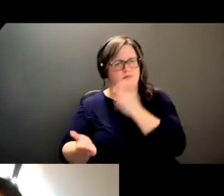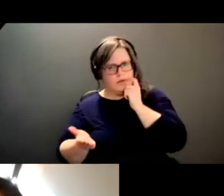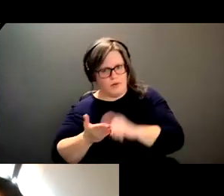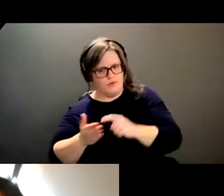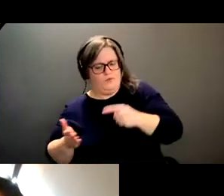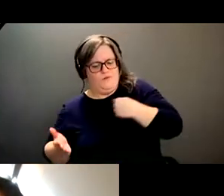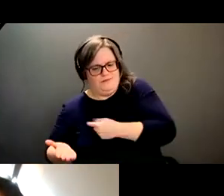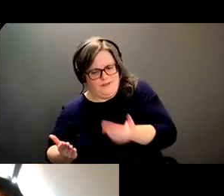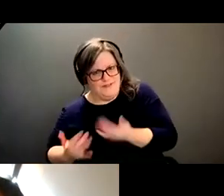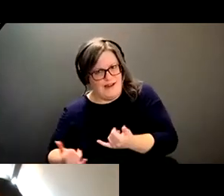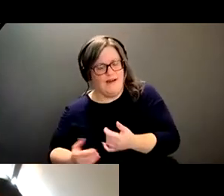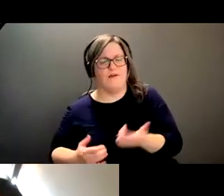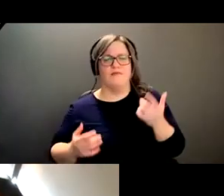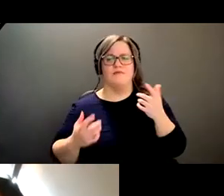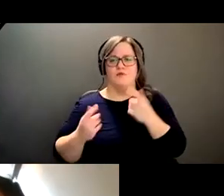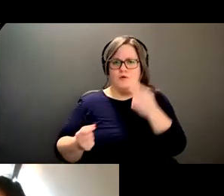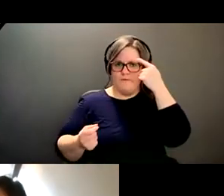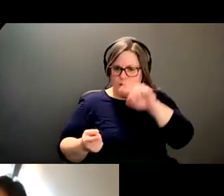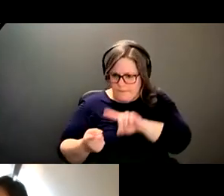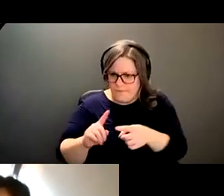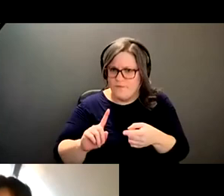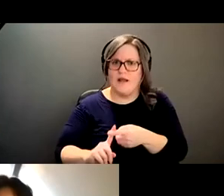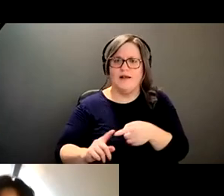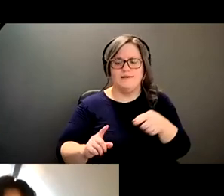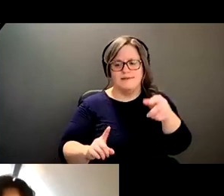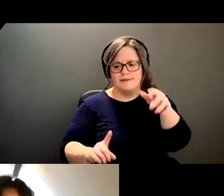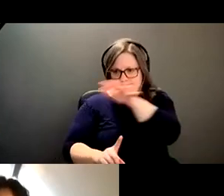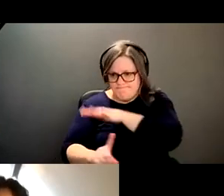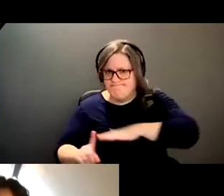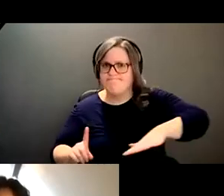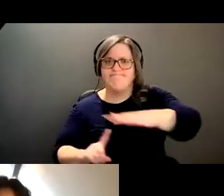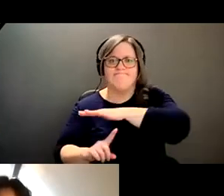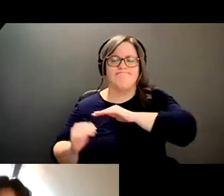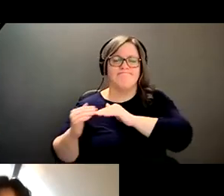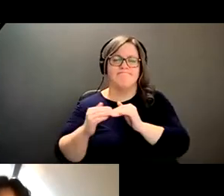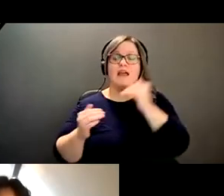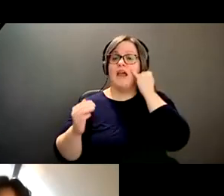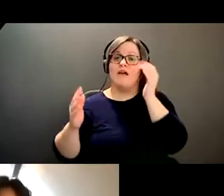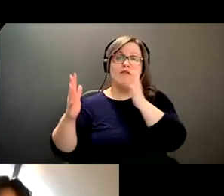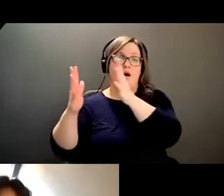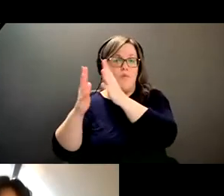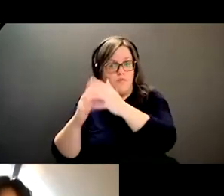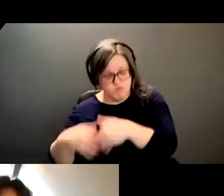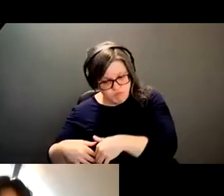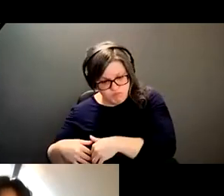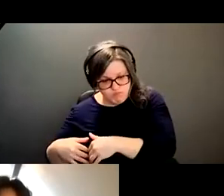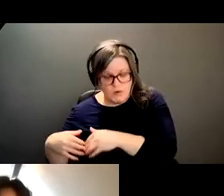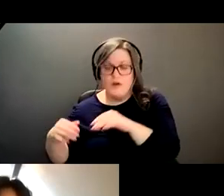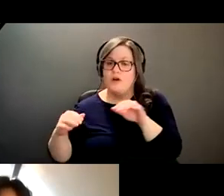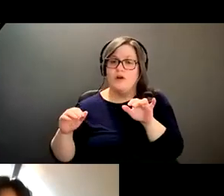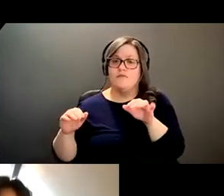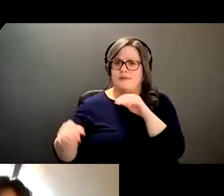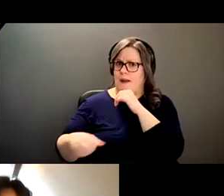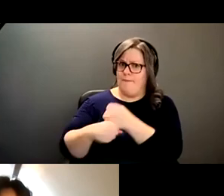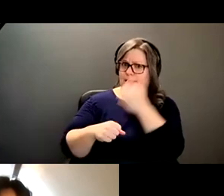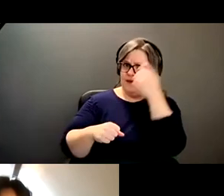for ourselves and our friends and our peers. And, you know, wherever we pop up next, if there is a point of time where it doesn't make sense anymore, it's like, we're